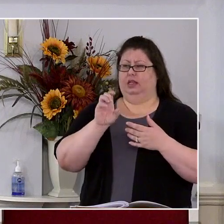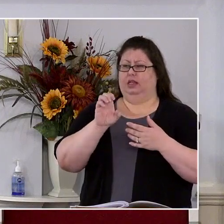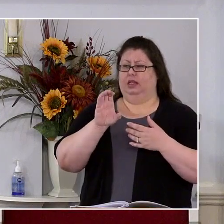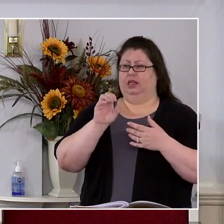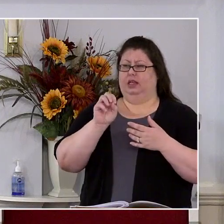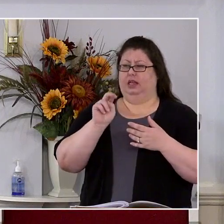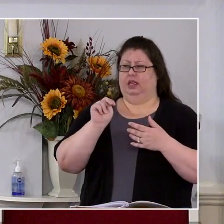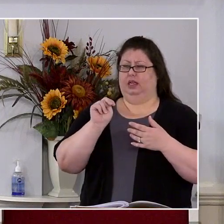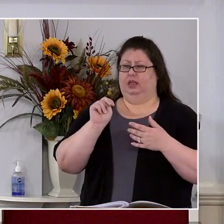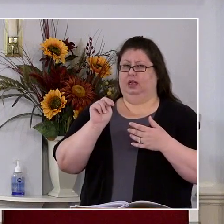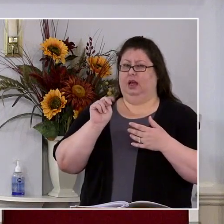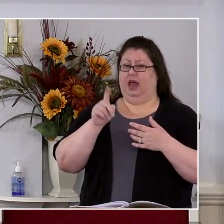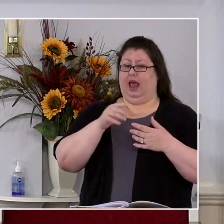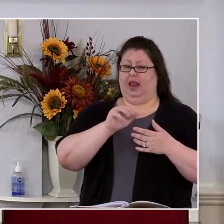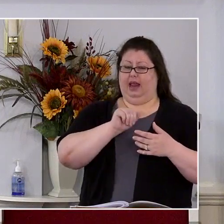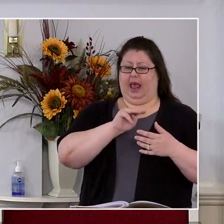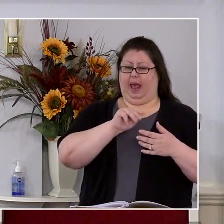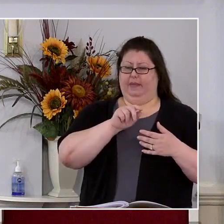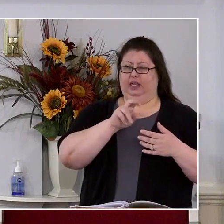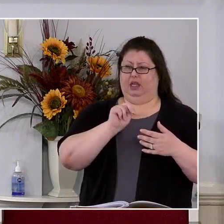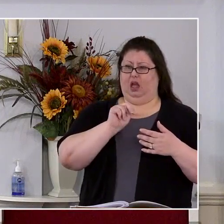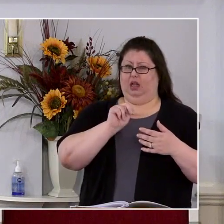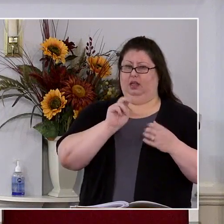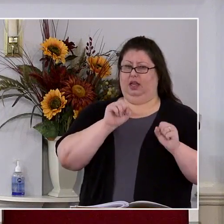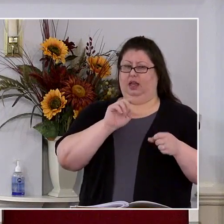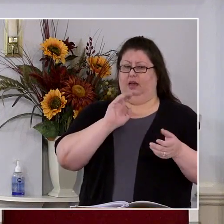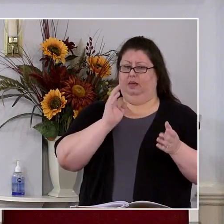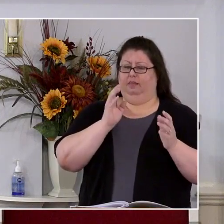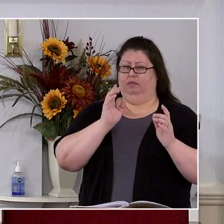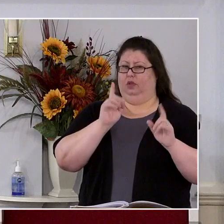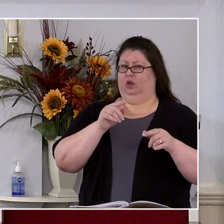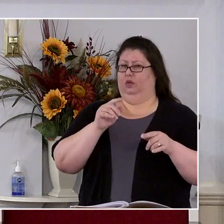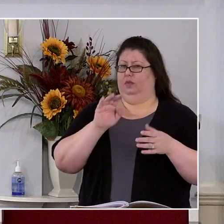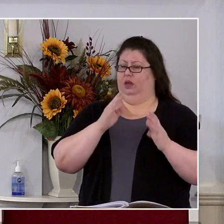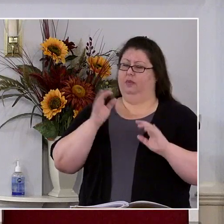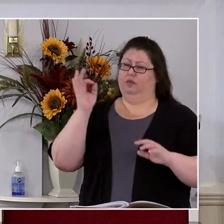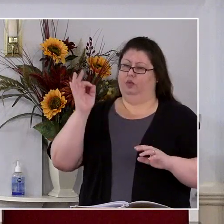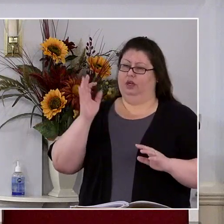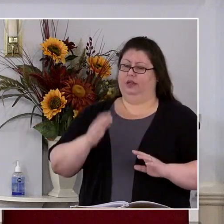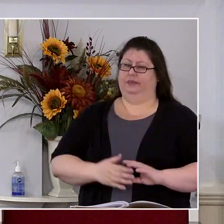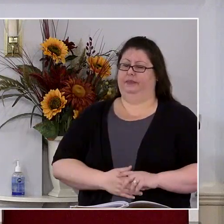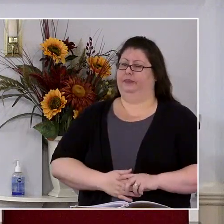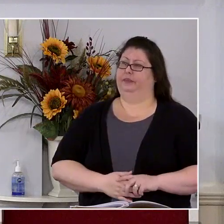being eligible for ordination to the priesthood.